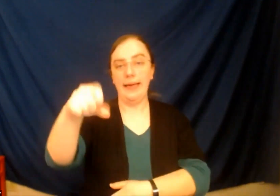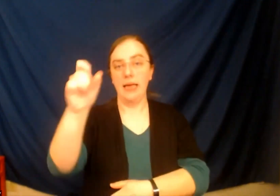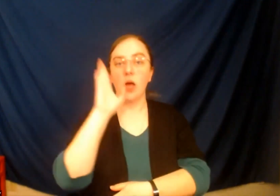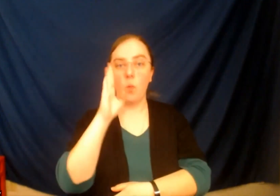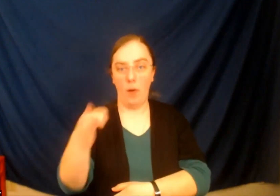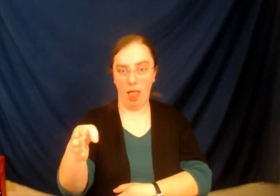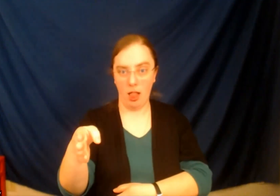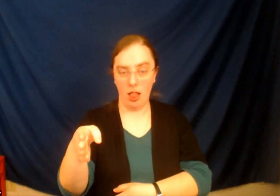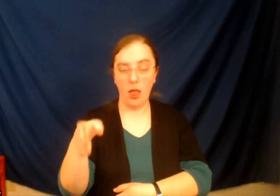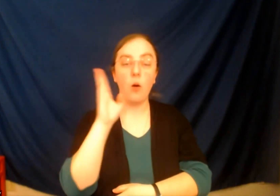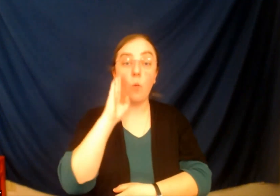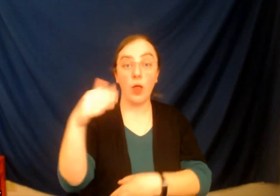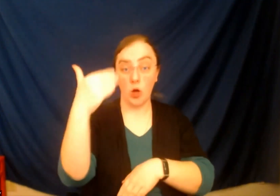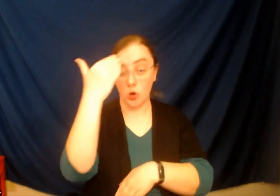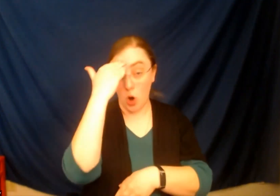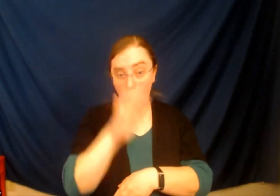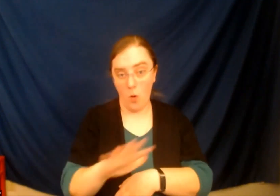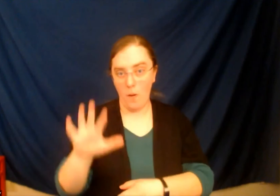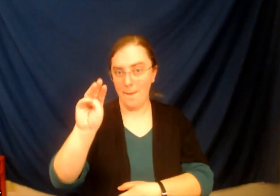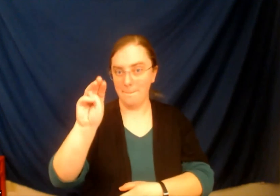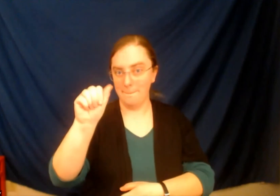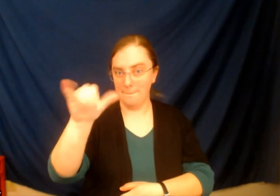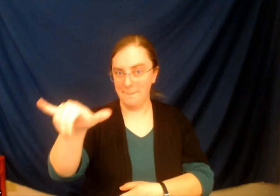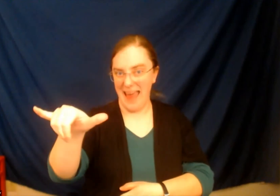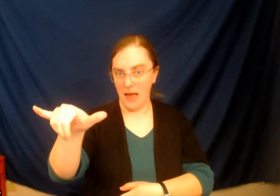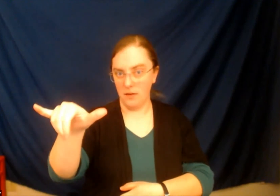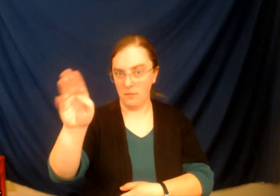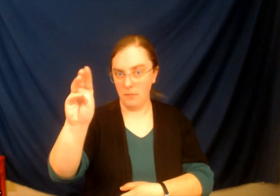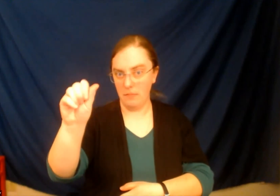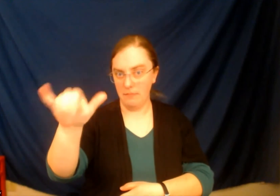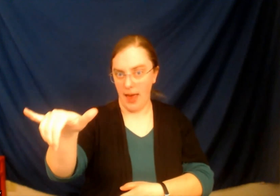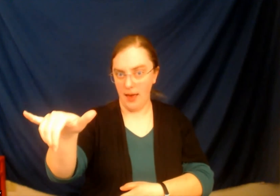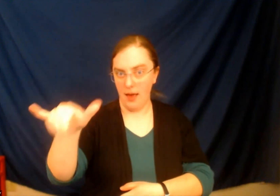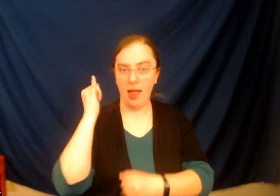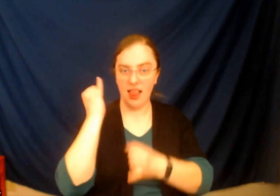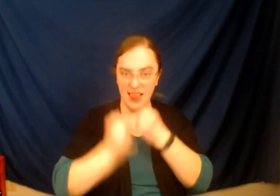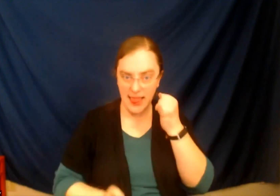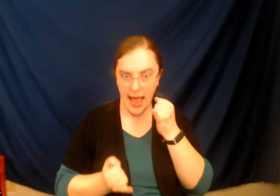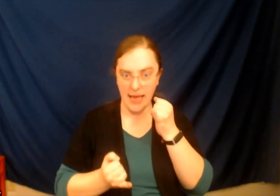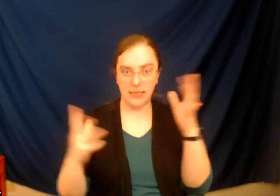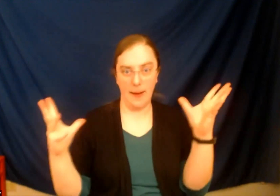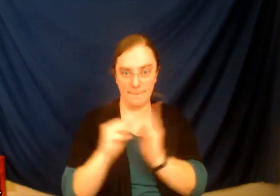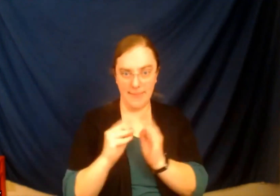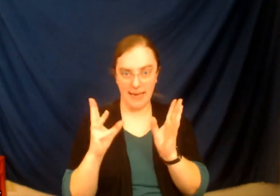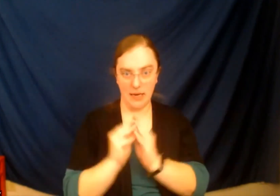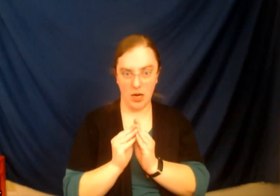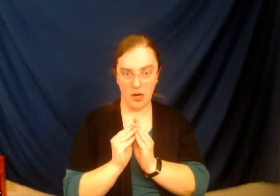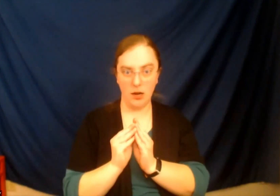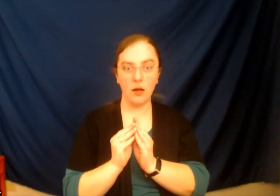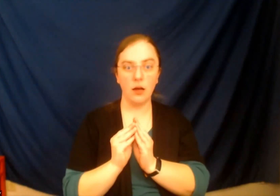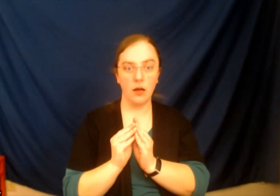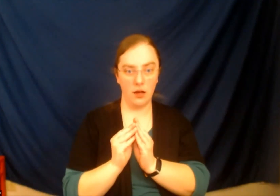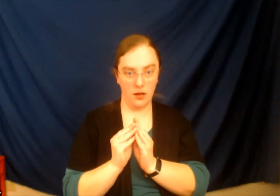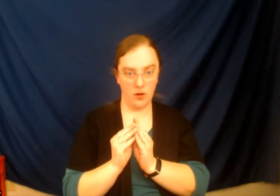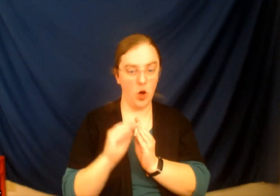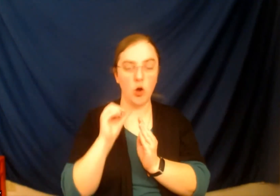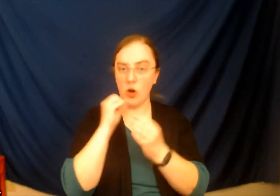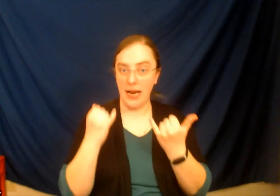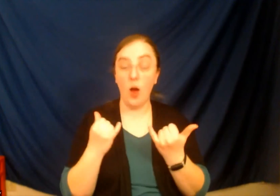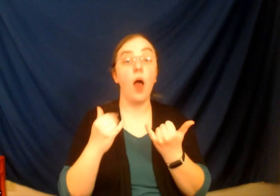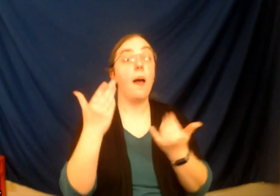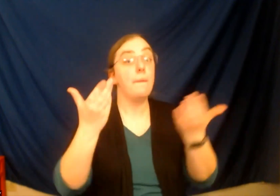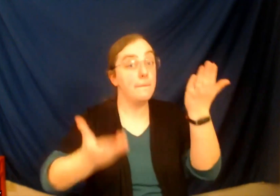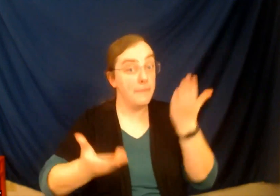know by May. Our last conferences for developmental preschool will be the